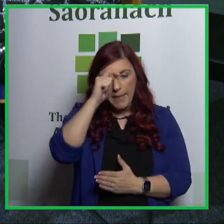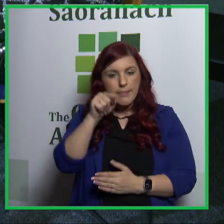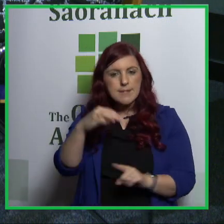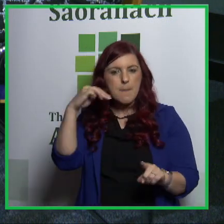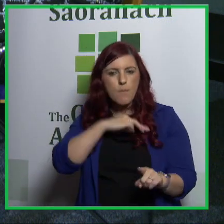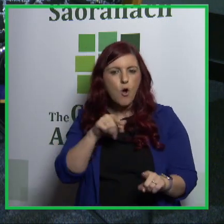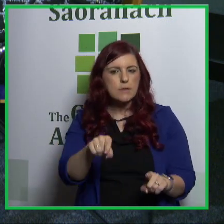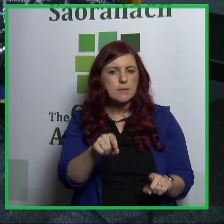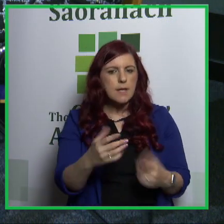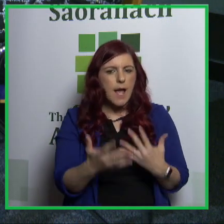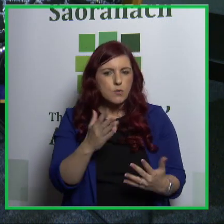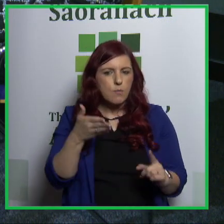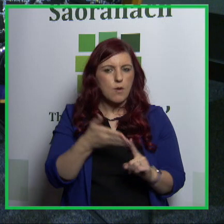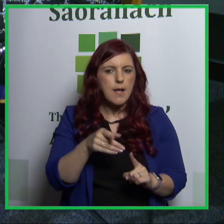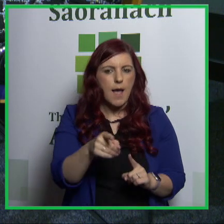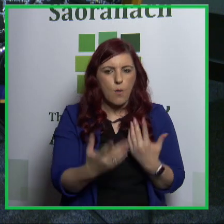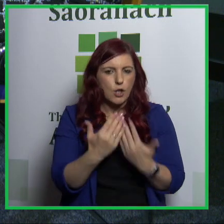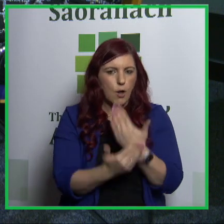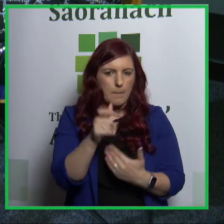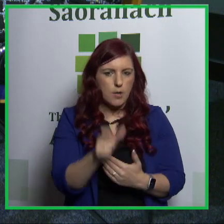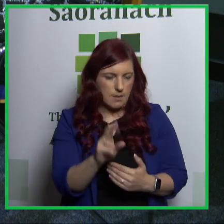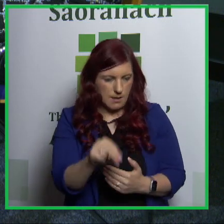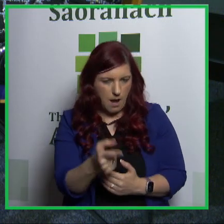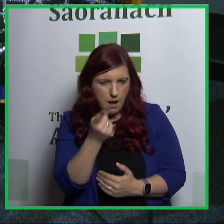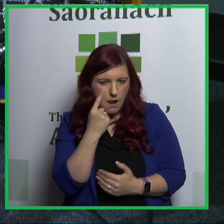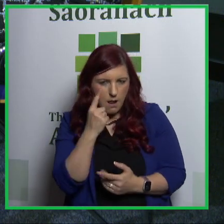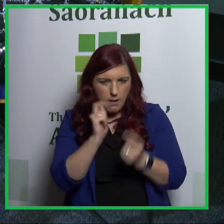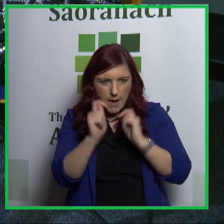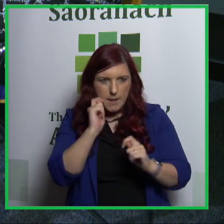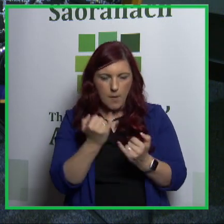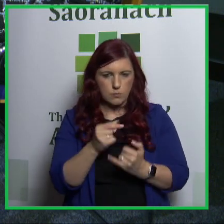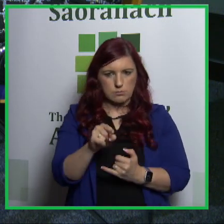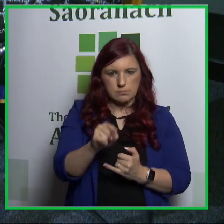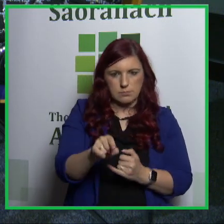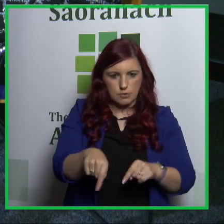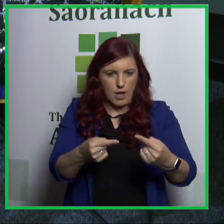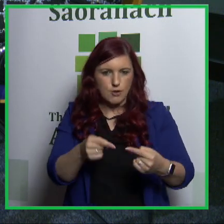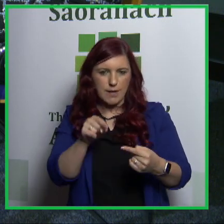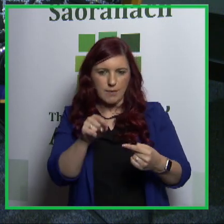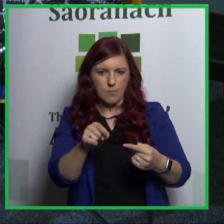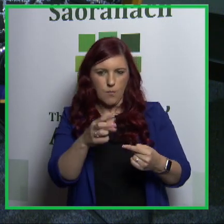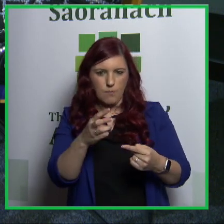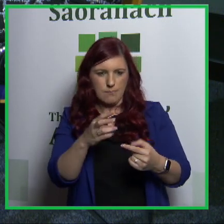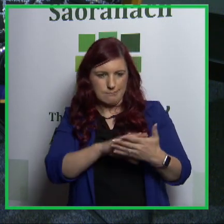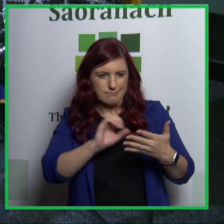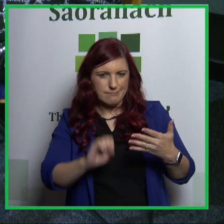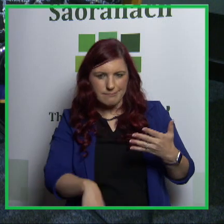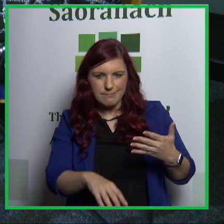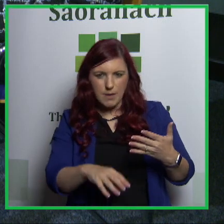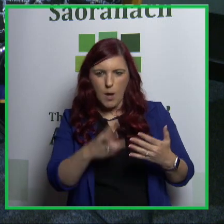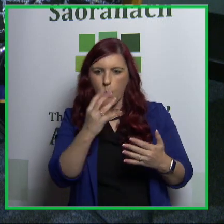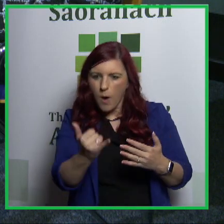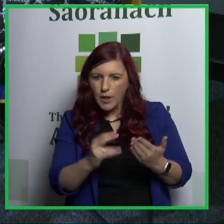a health-led approach where that young person could see to actually tackling why he has the weed, why